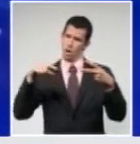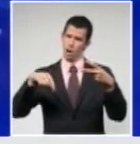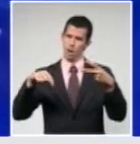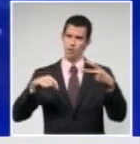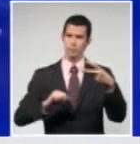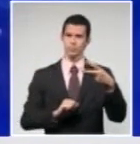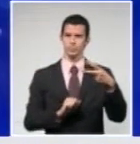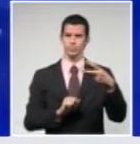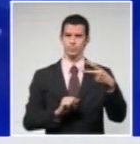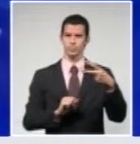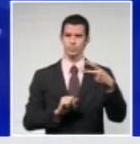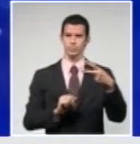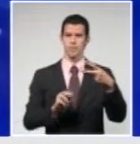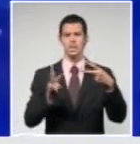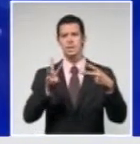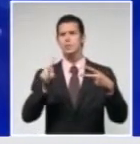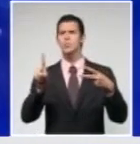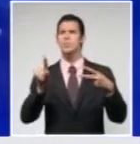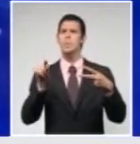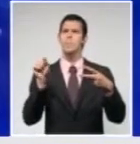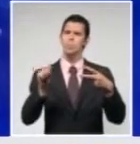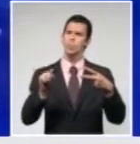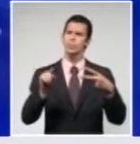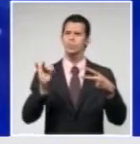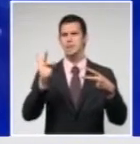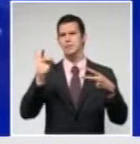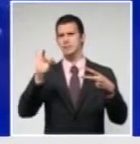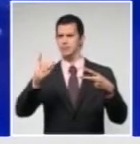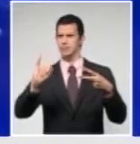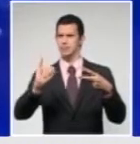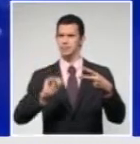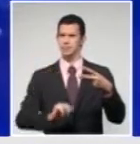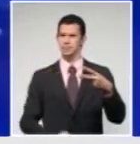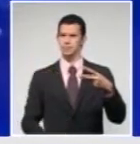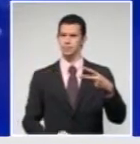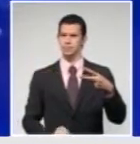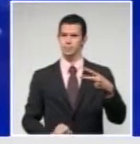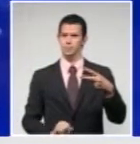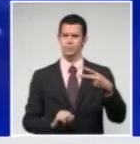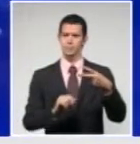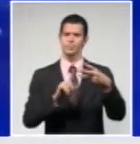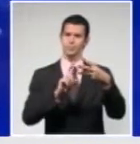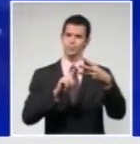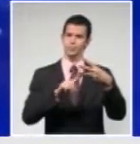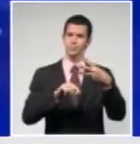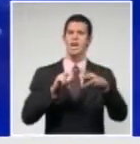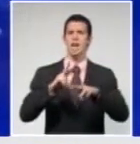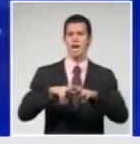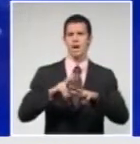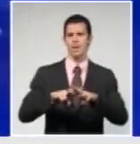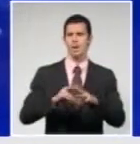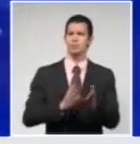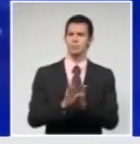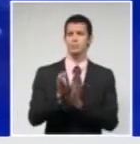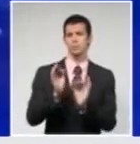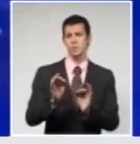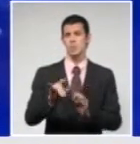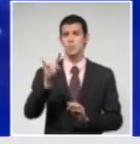of 1.53, Artemisa 0.58, Pinar del